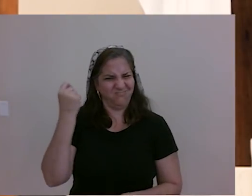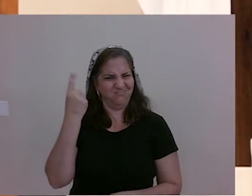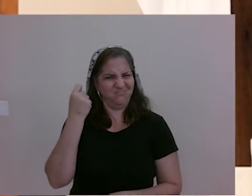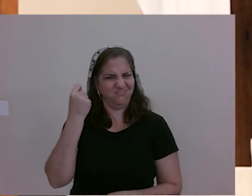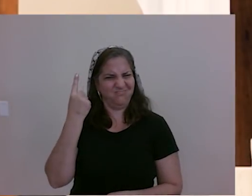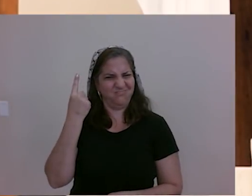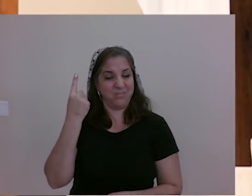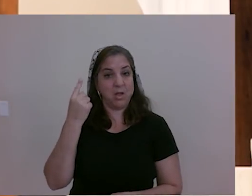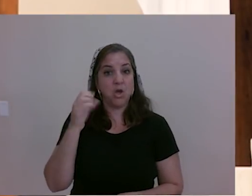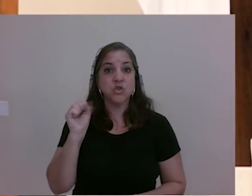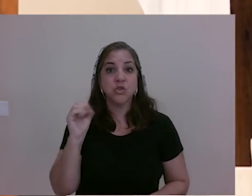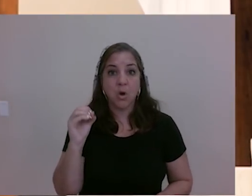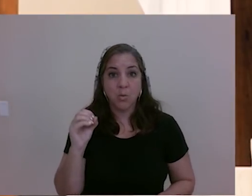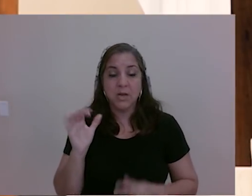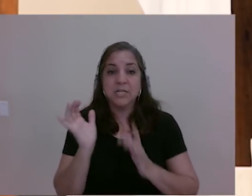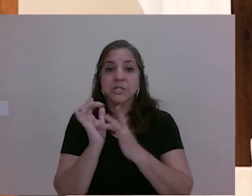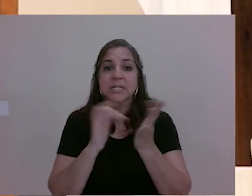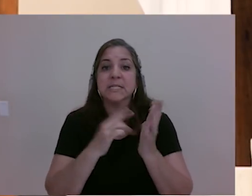So Jesus said again,